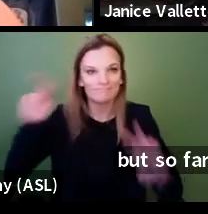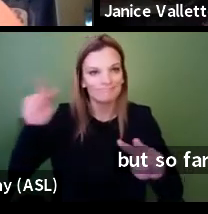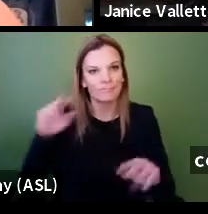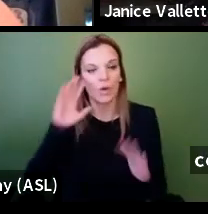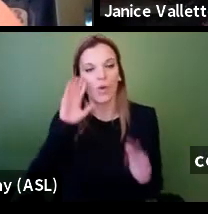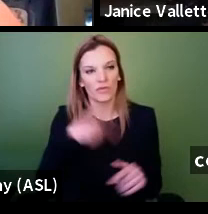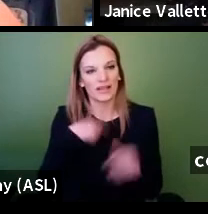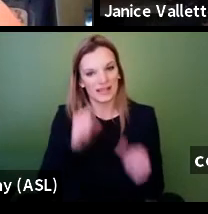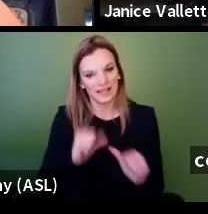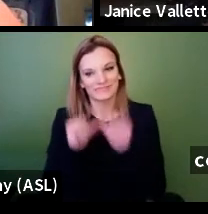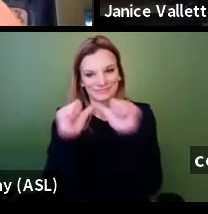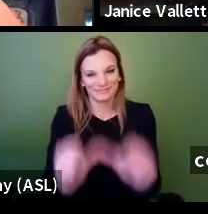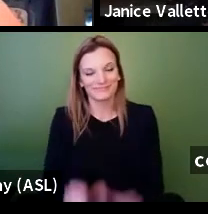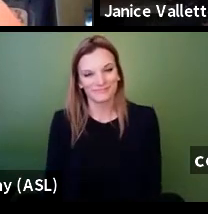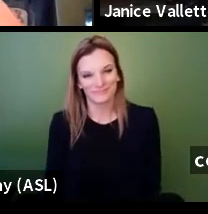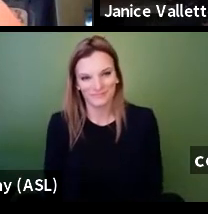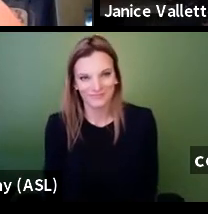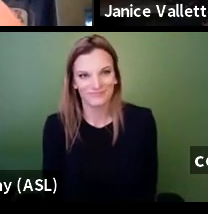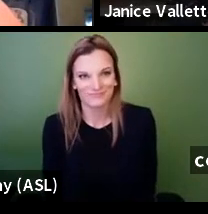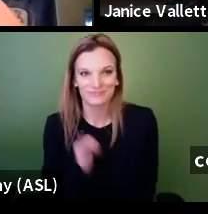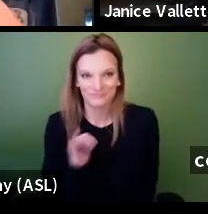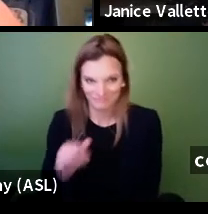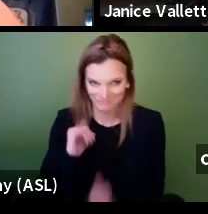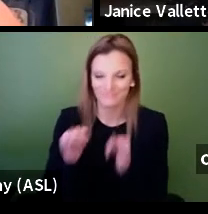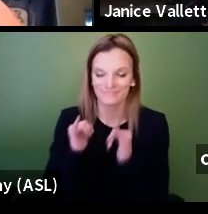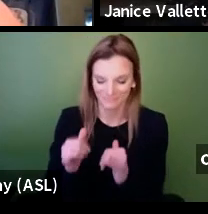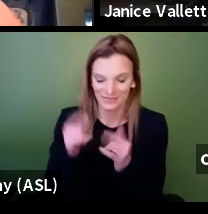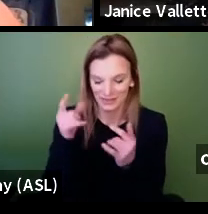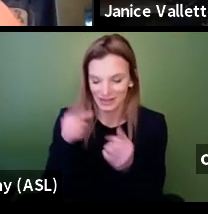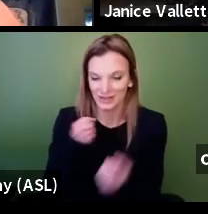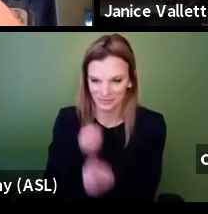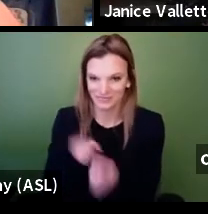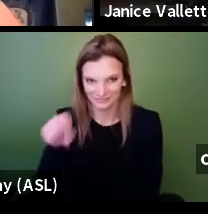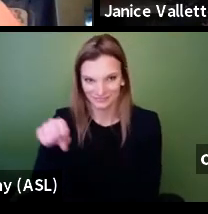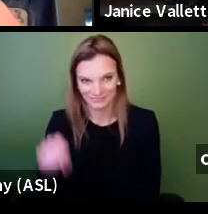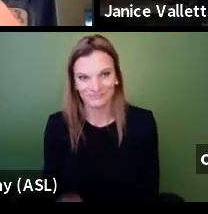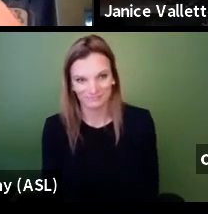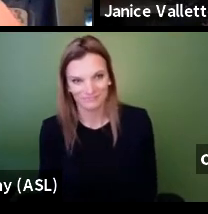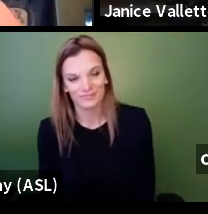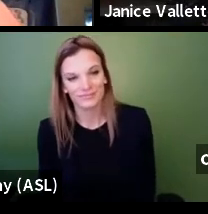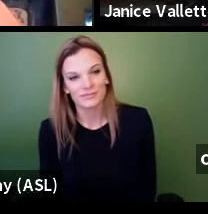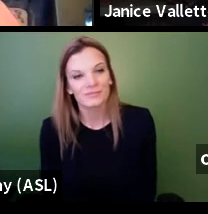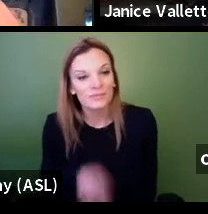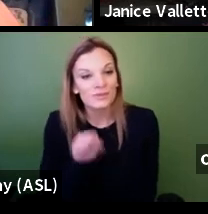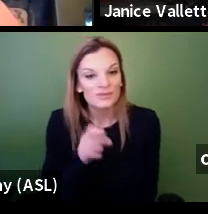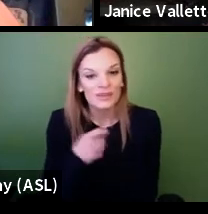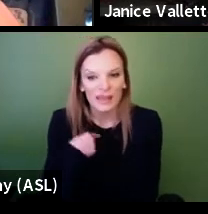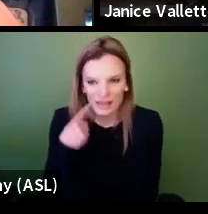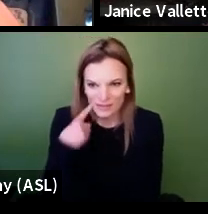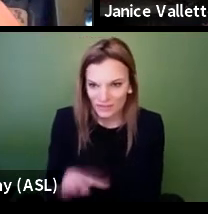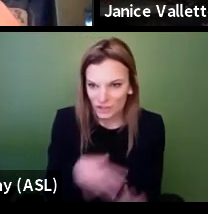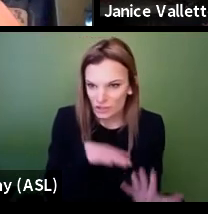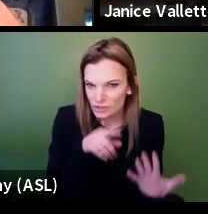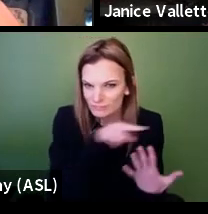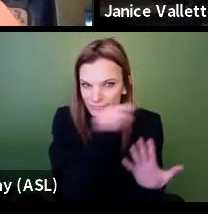up. I hope so too. I think I've gotten all the commissioners. Did I miss